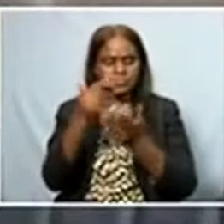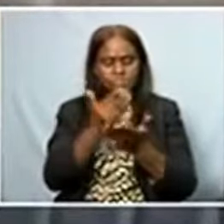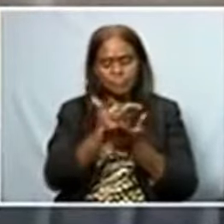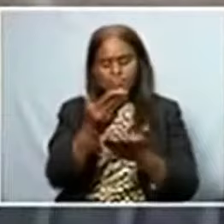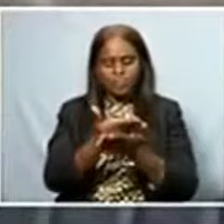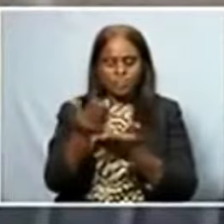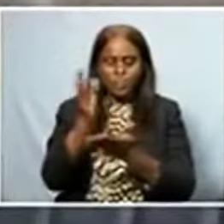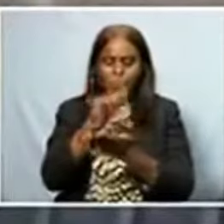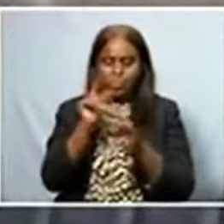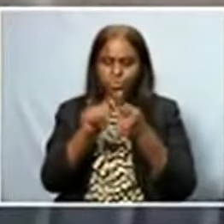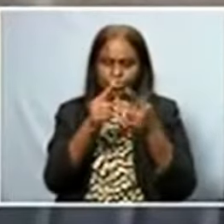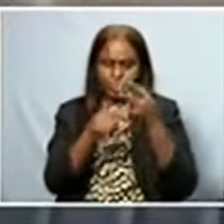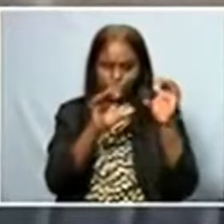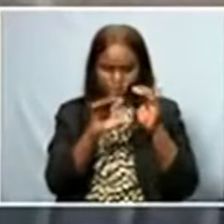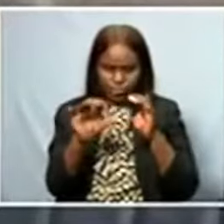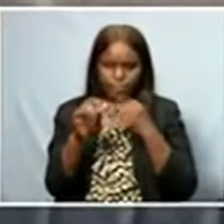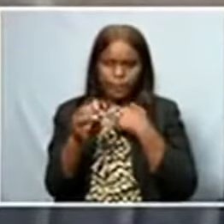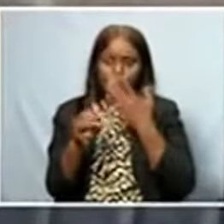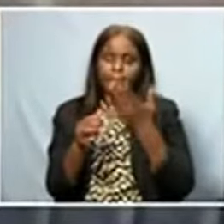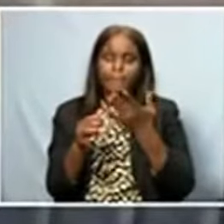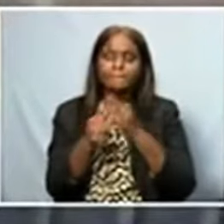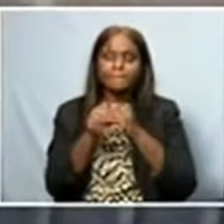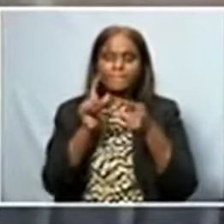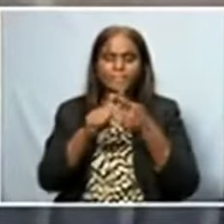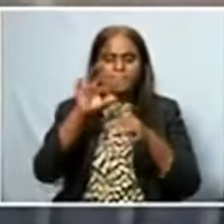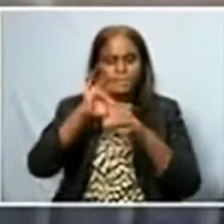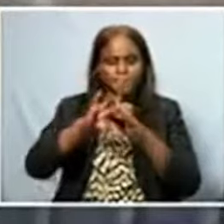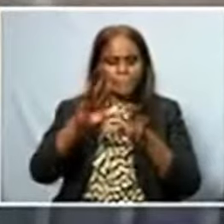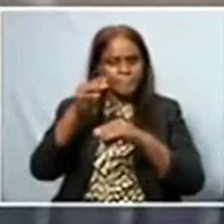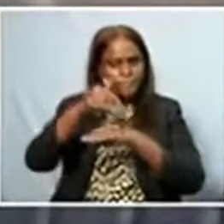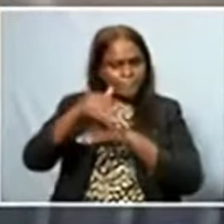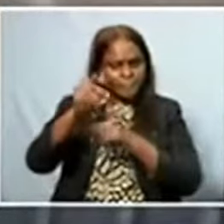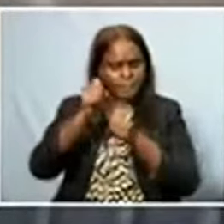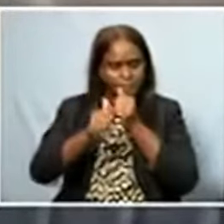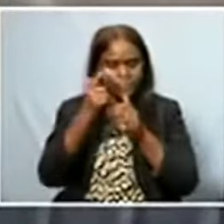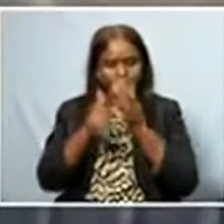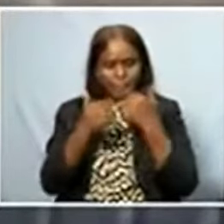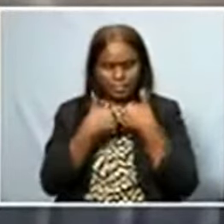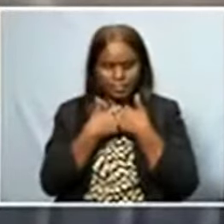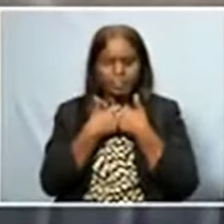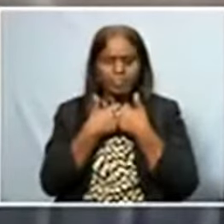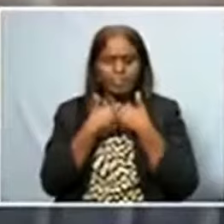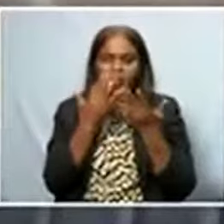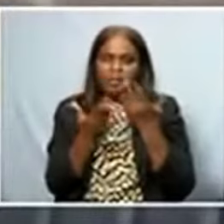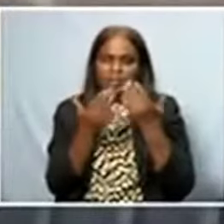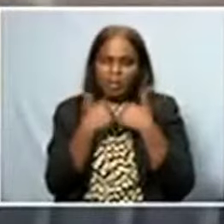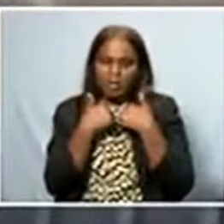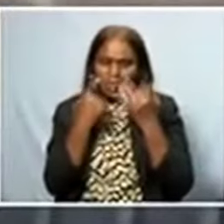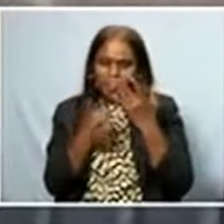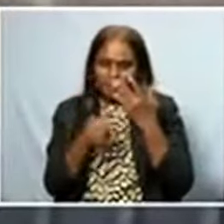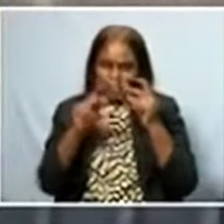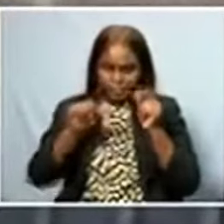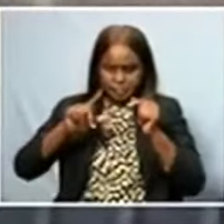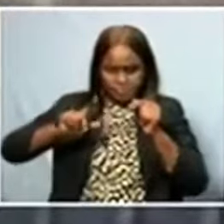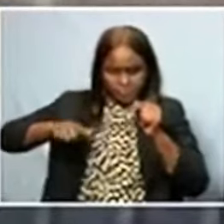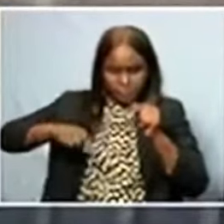procured to undertake voter registration, which probably could have arrived late, not properly